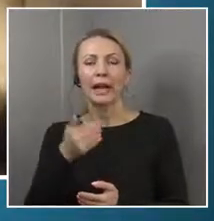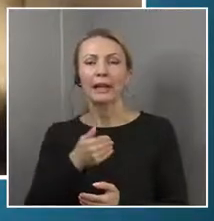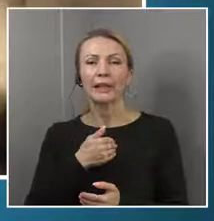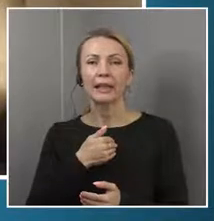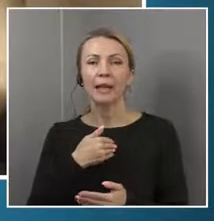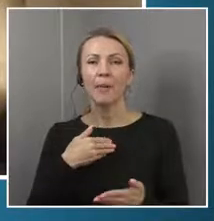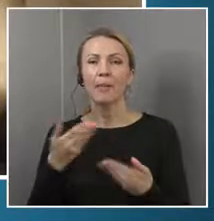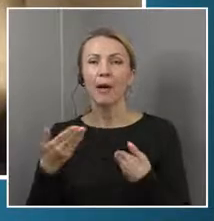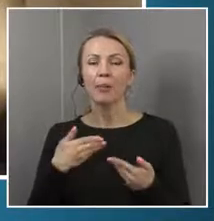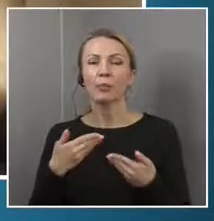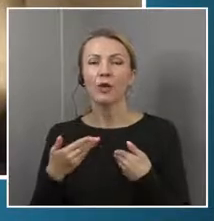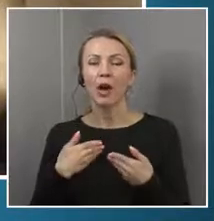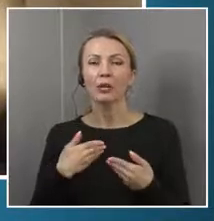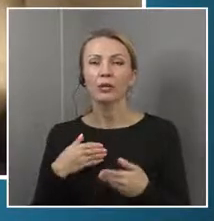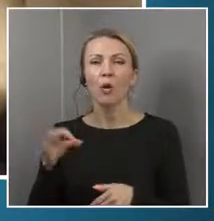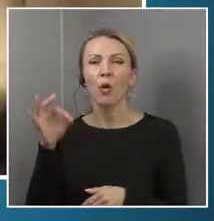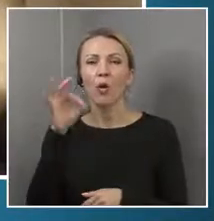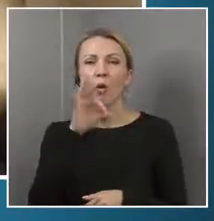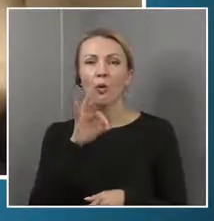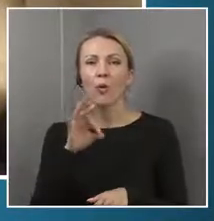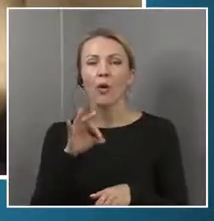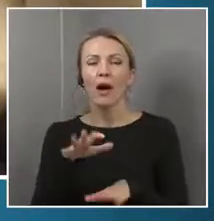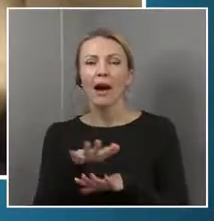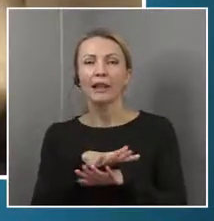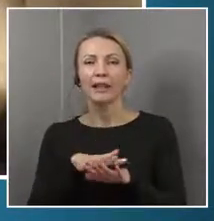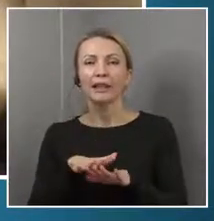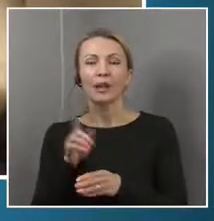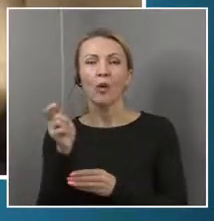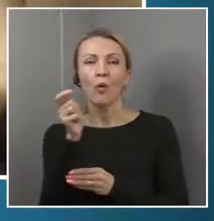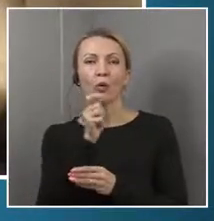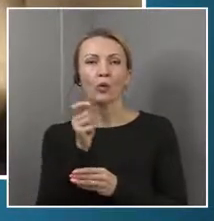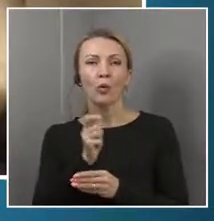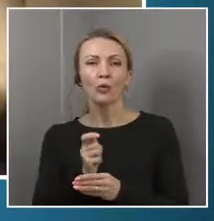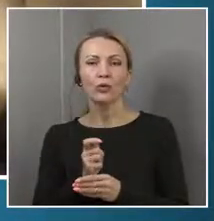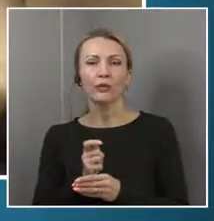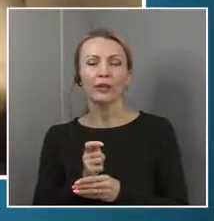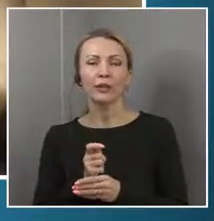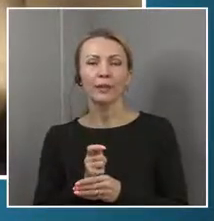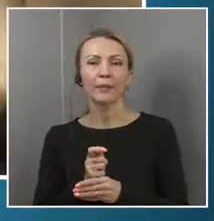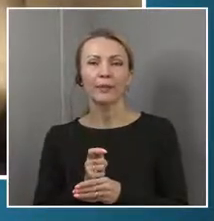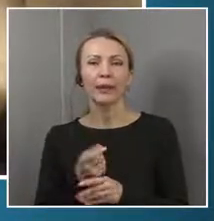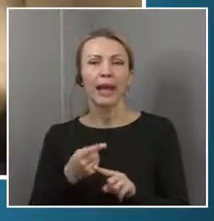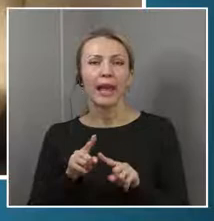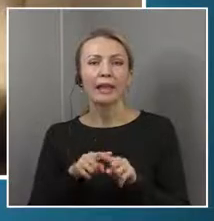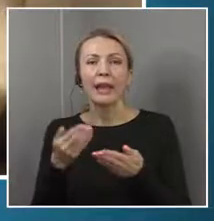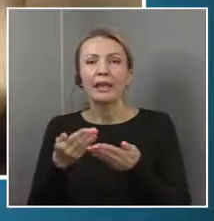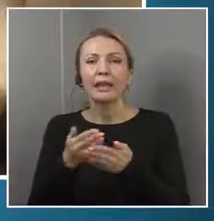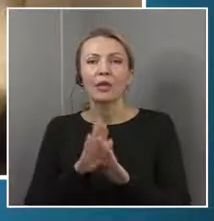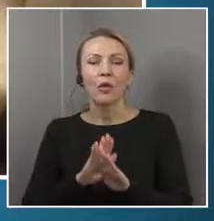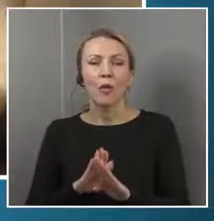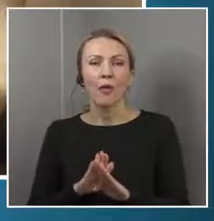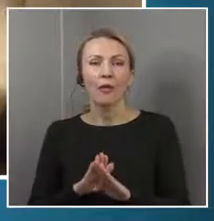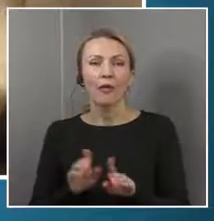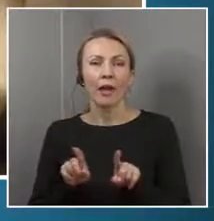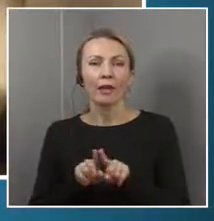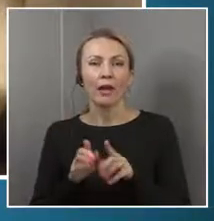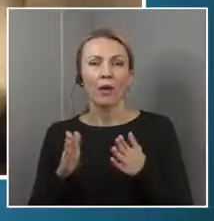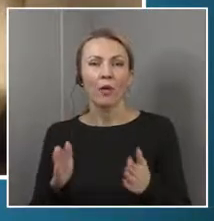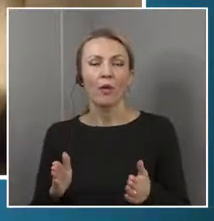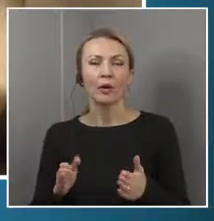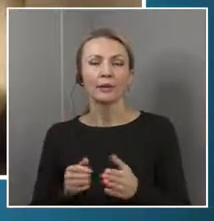of art as a financial instrument is not altogether new. And since my personal